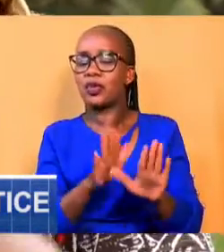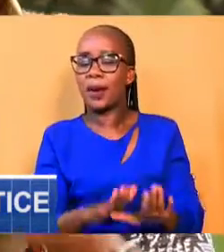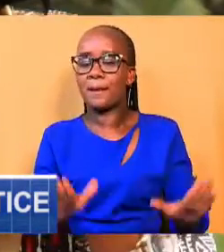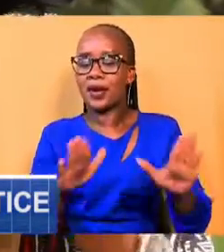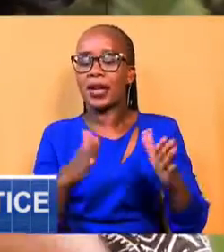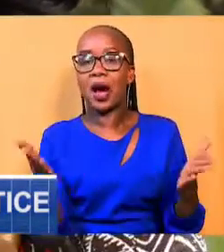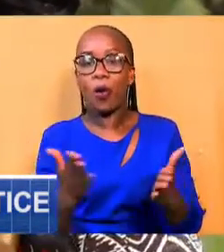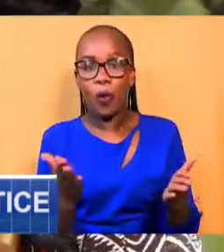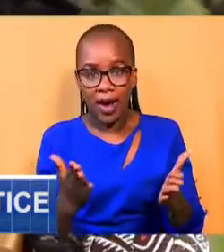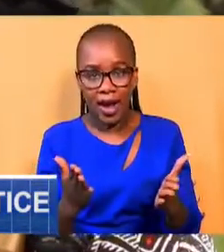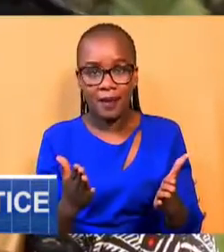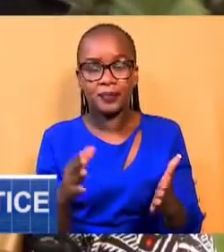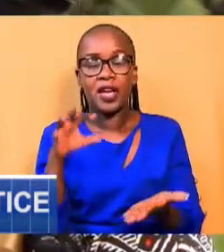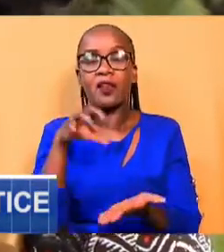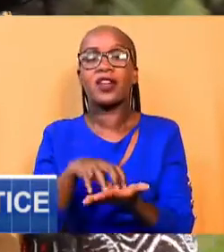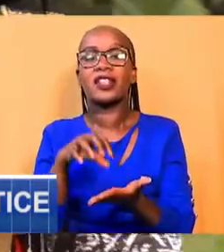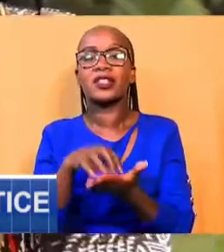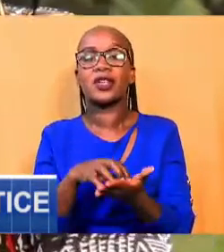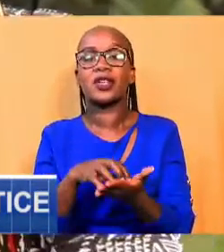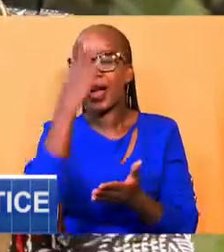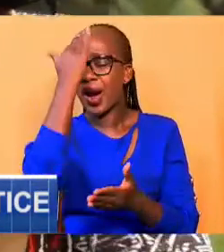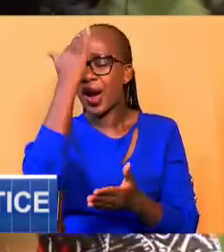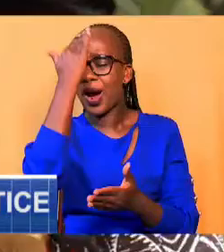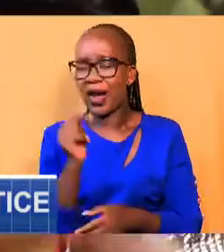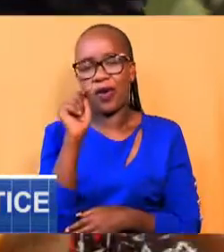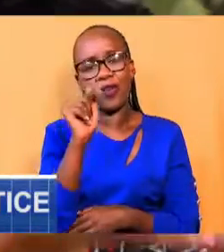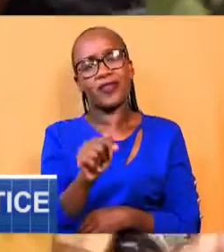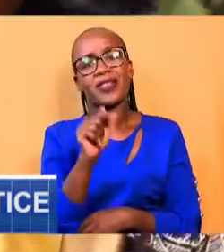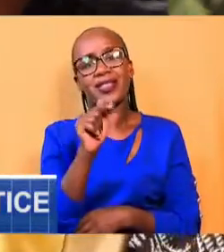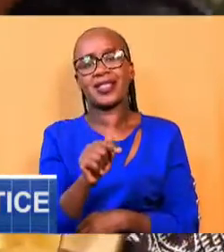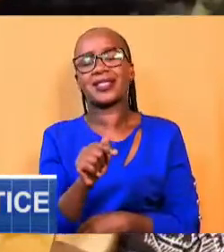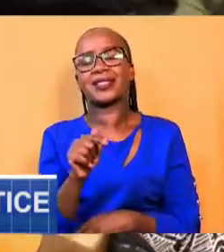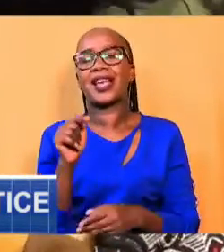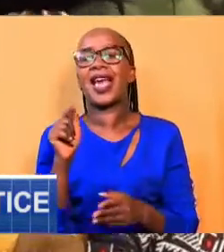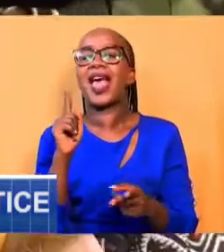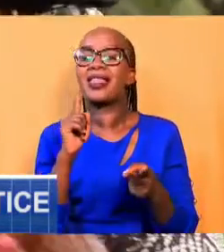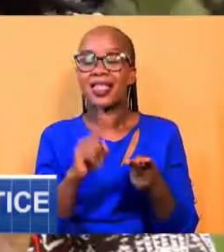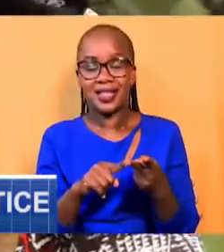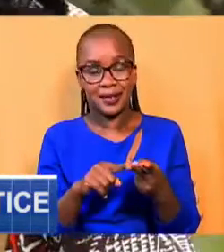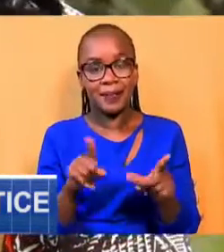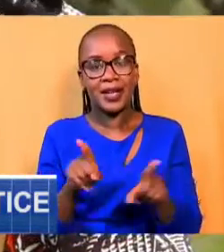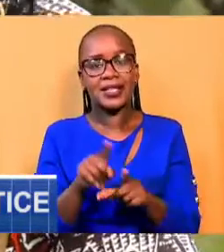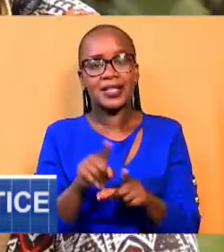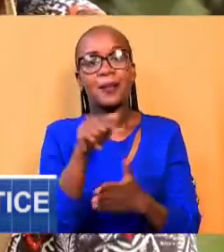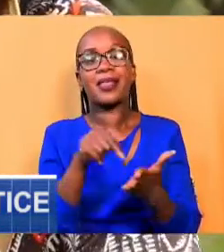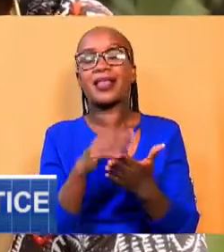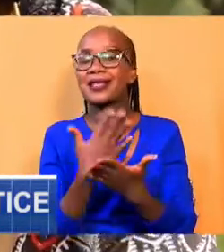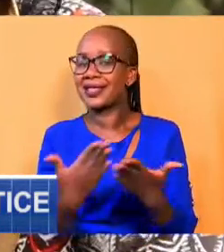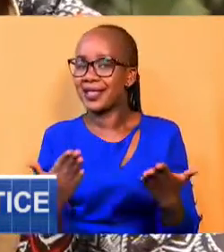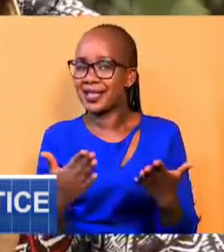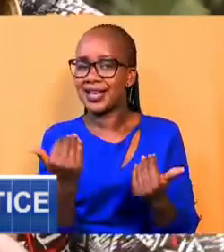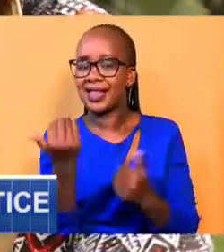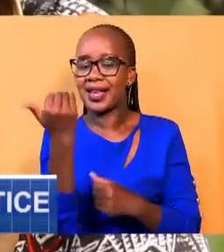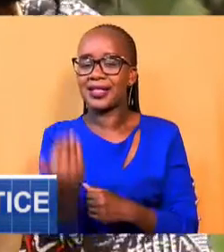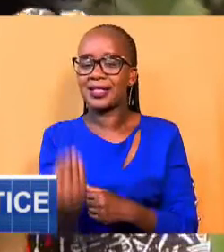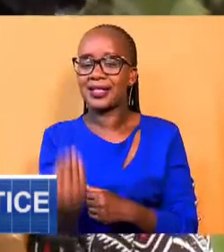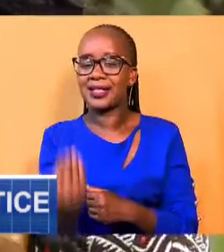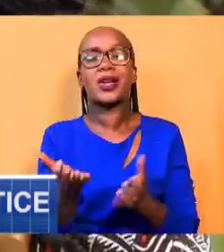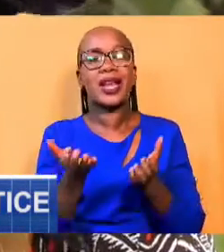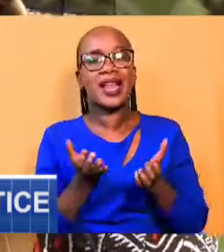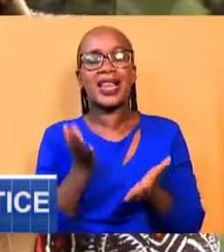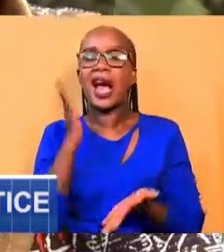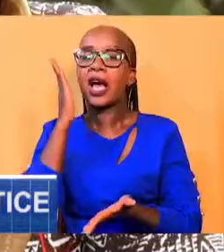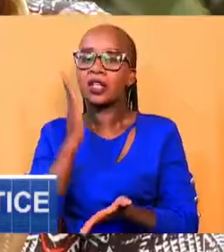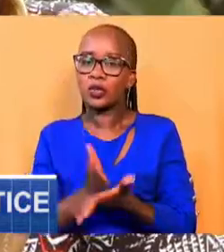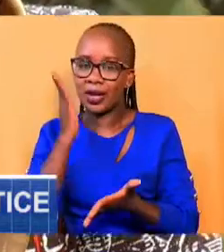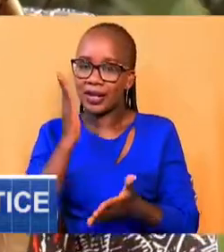part, that we're in this situation because of this and this. And this thing, the child needs